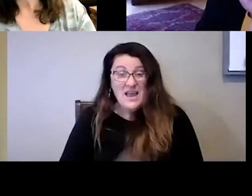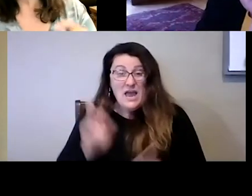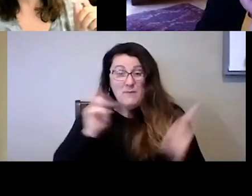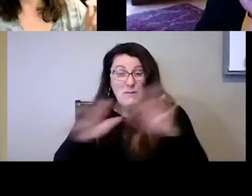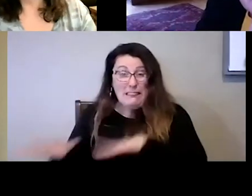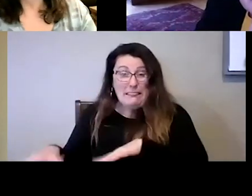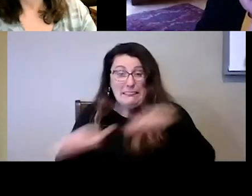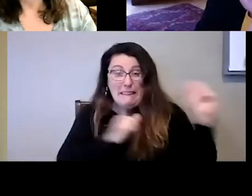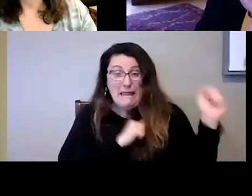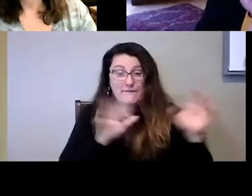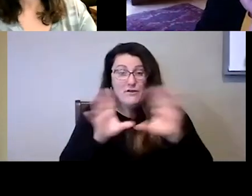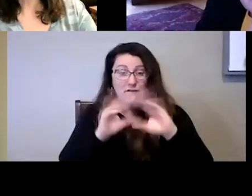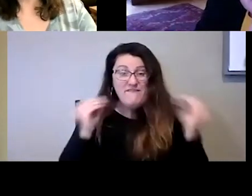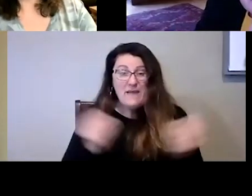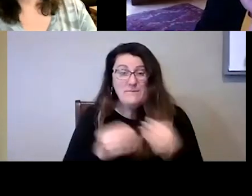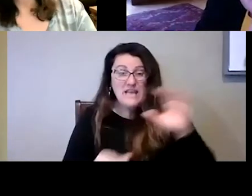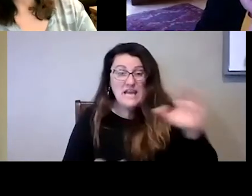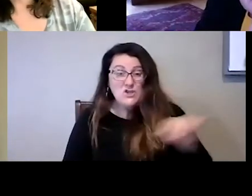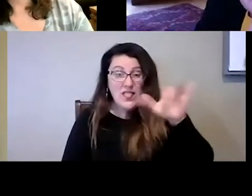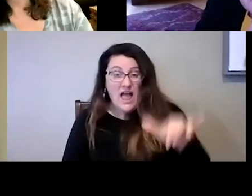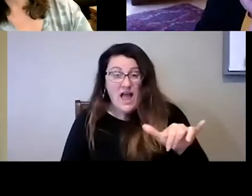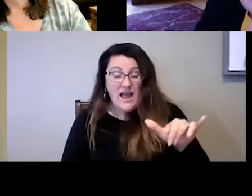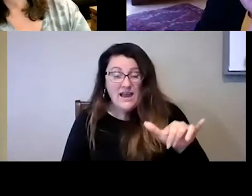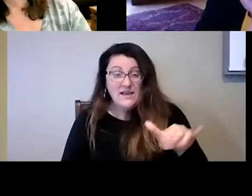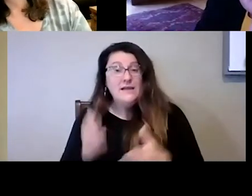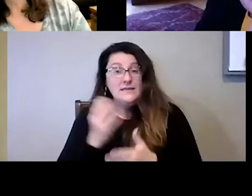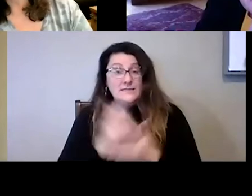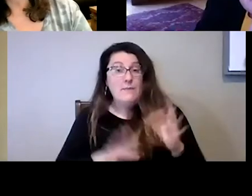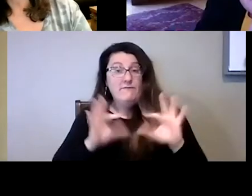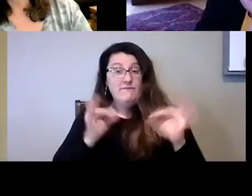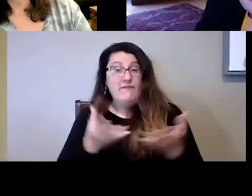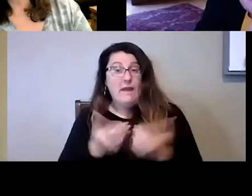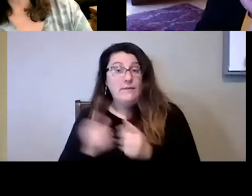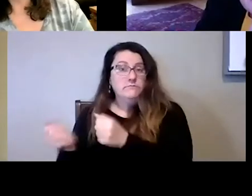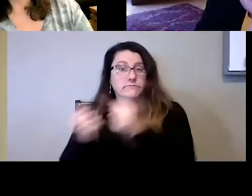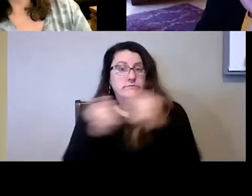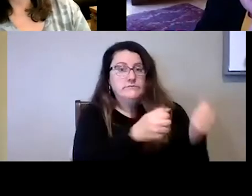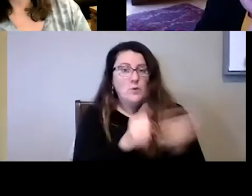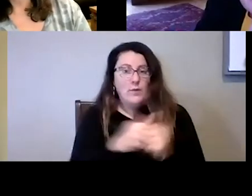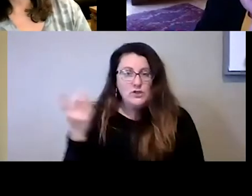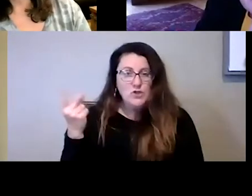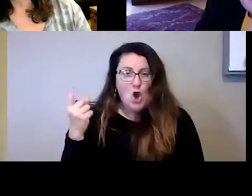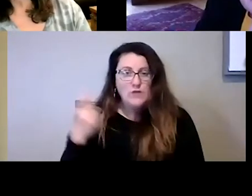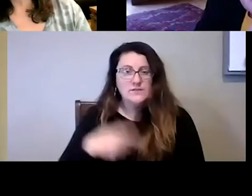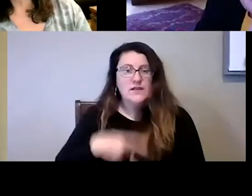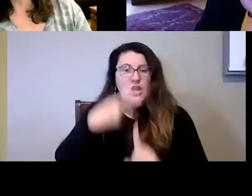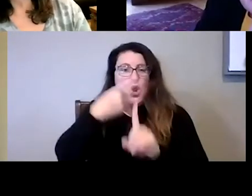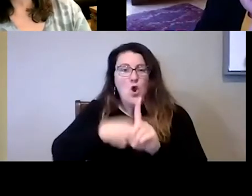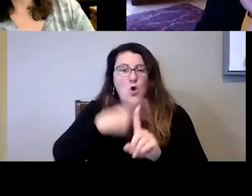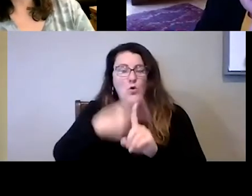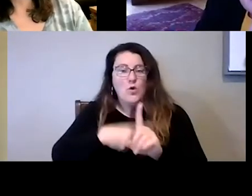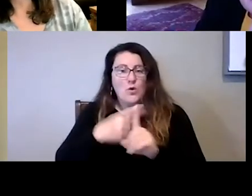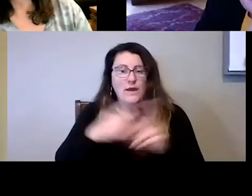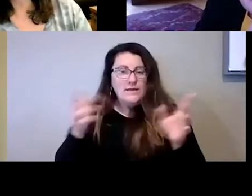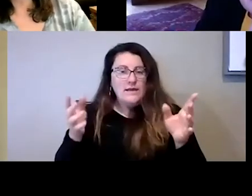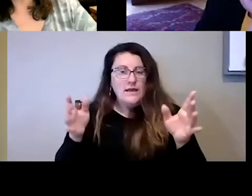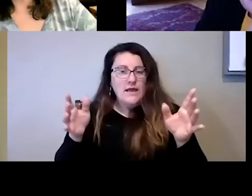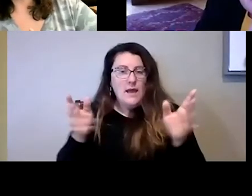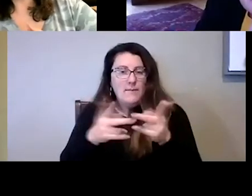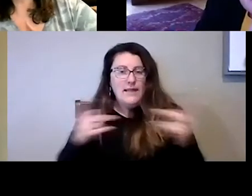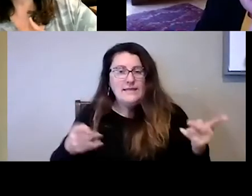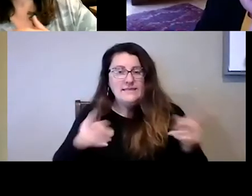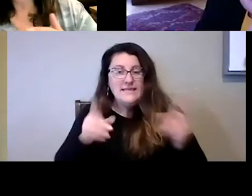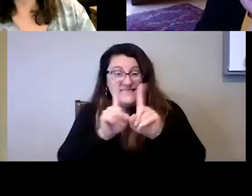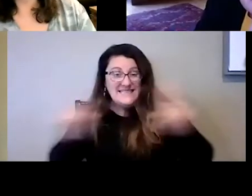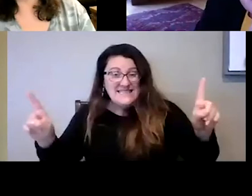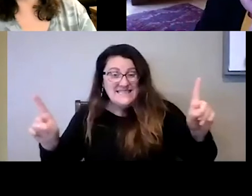their families in July to go. Some of them took their families and their dogs, right? We rented them a space to be social distance.